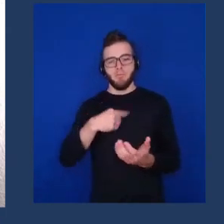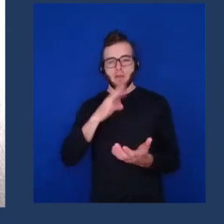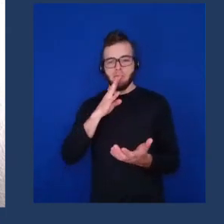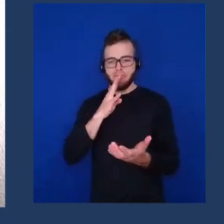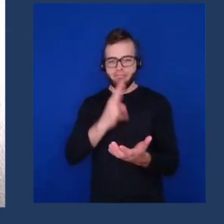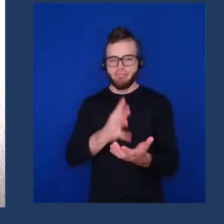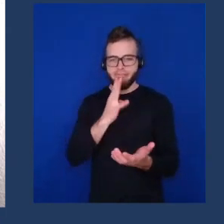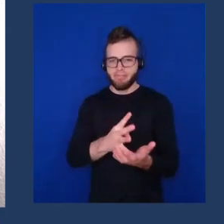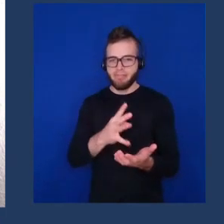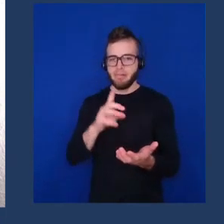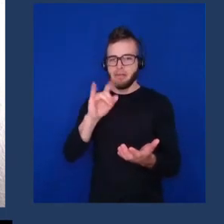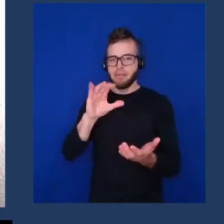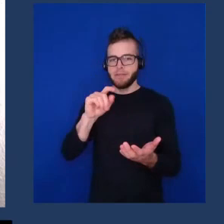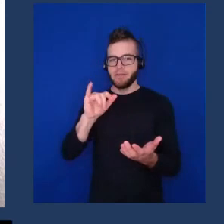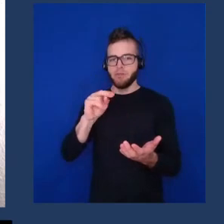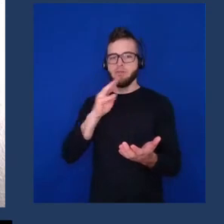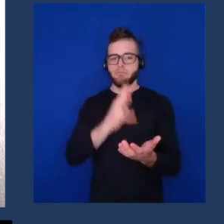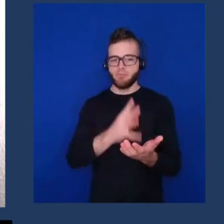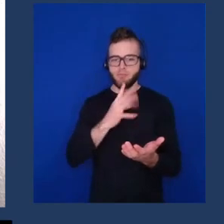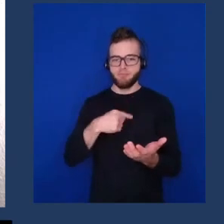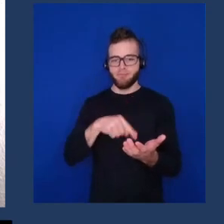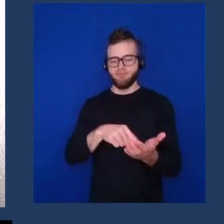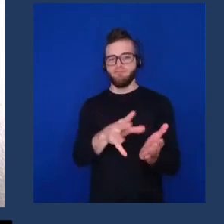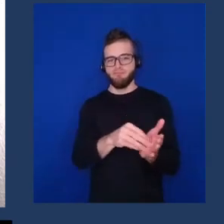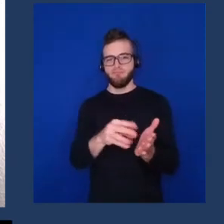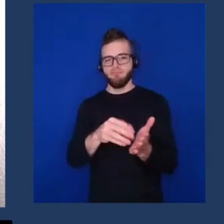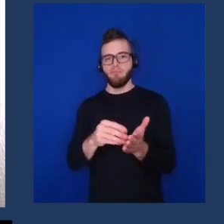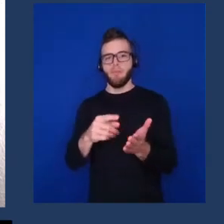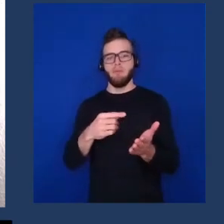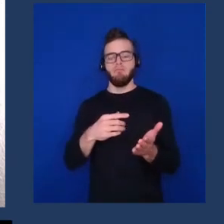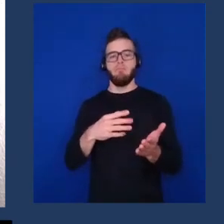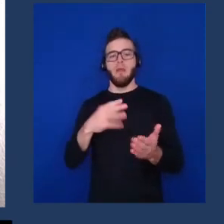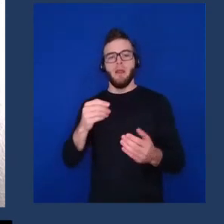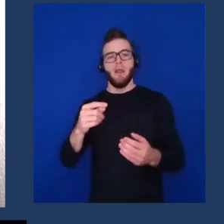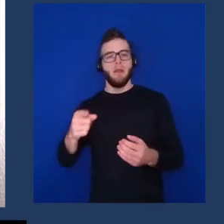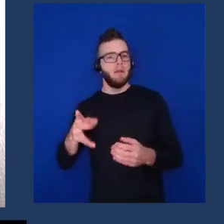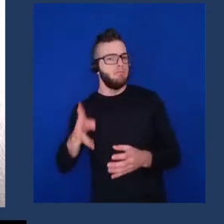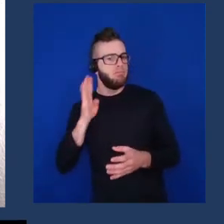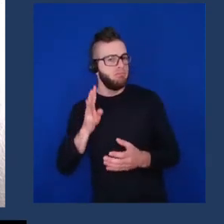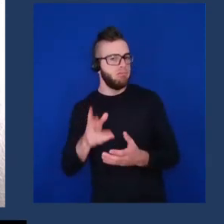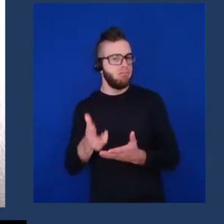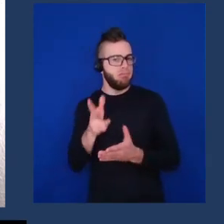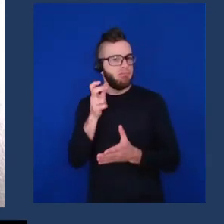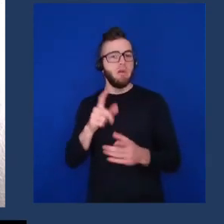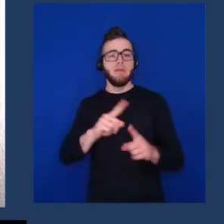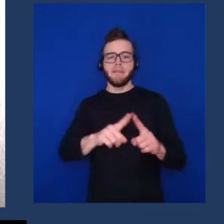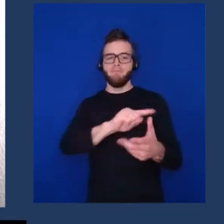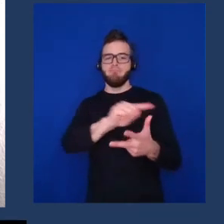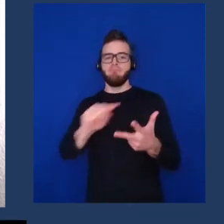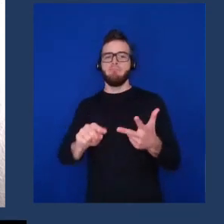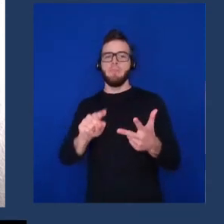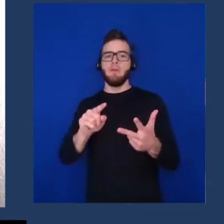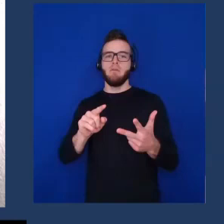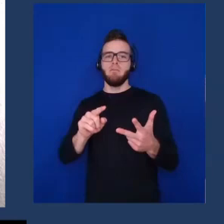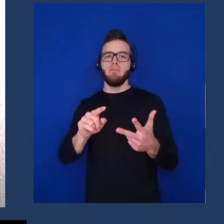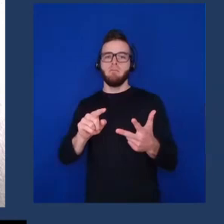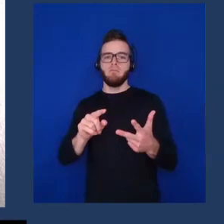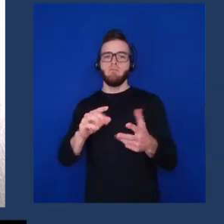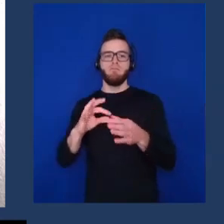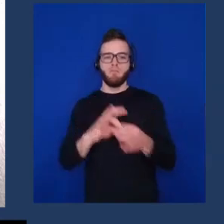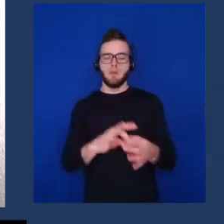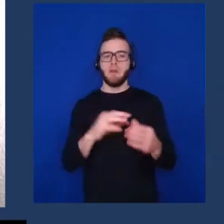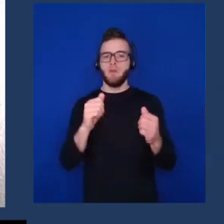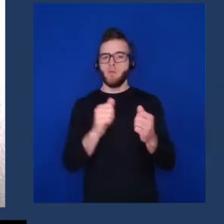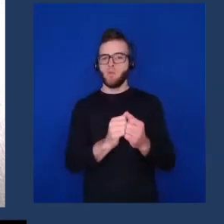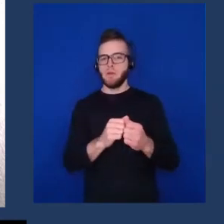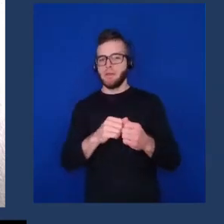All of those are examples where the disability or accessibility scenario is the core,